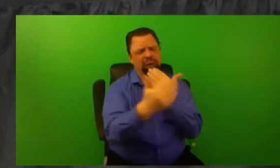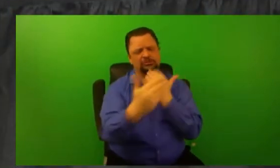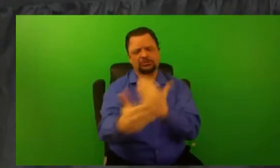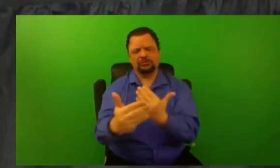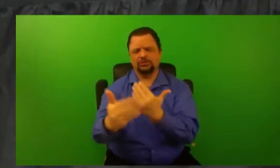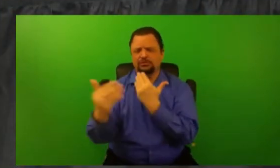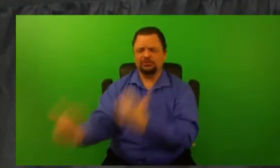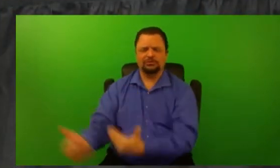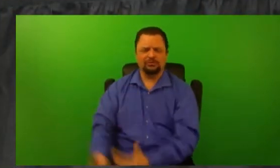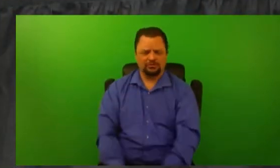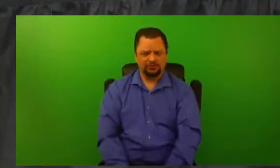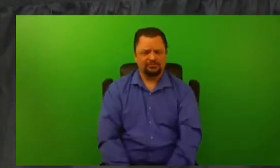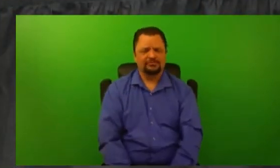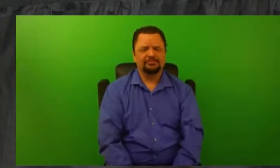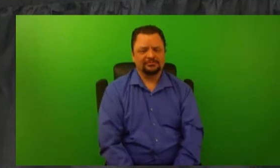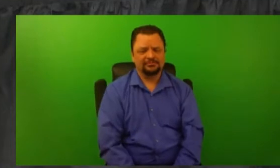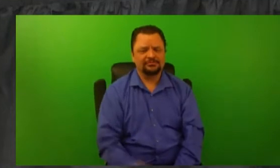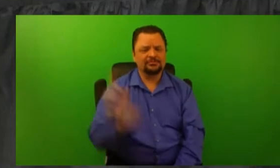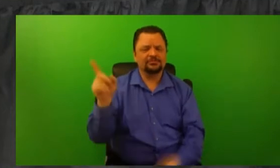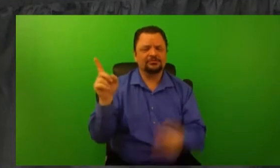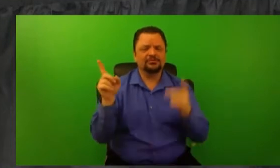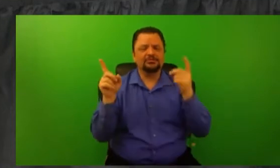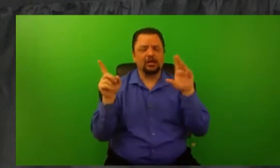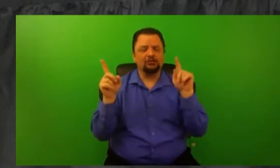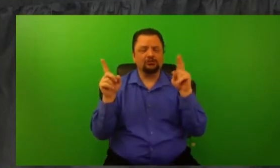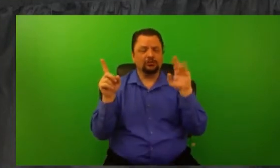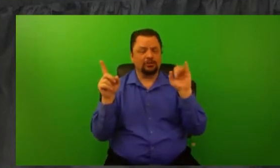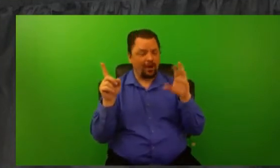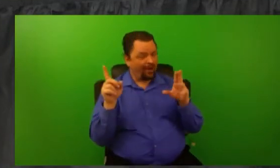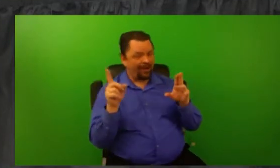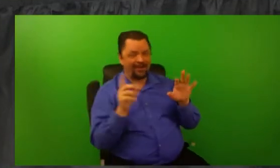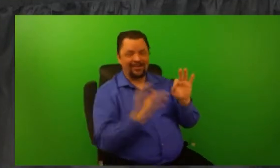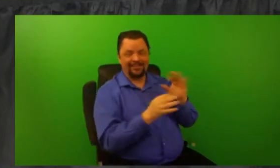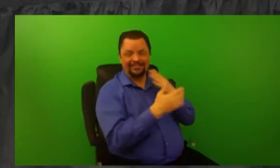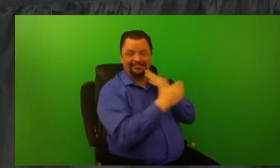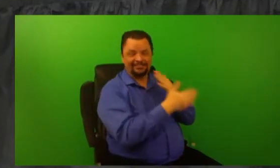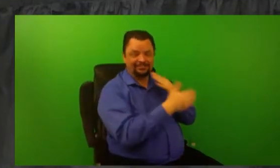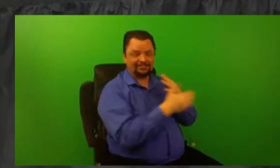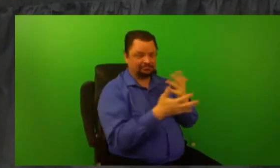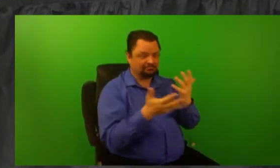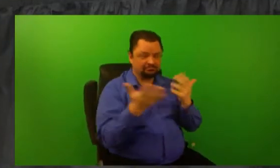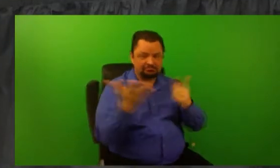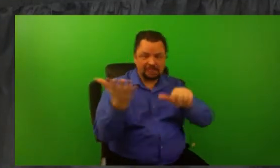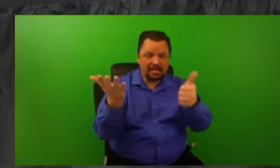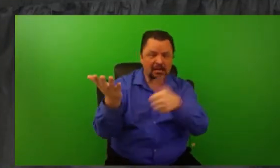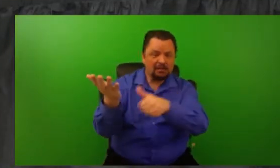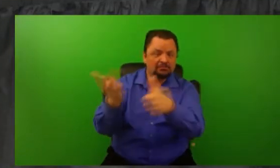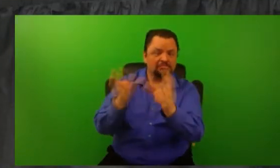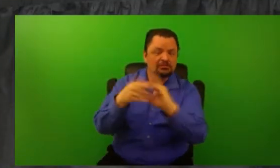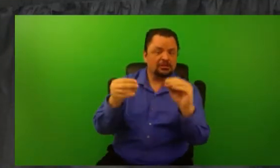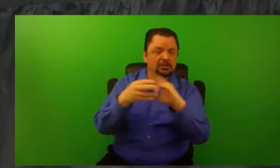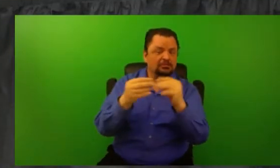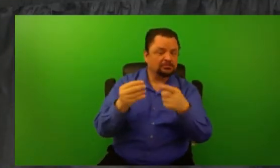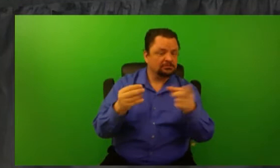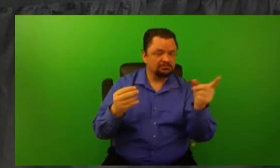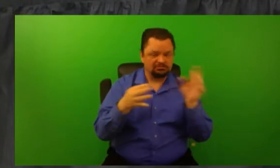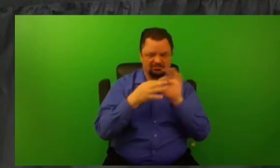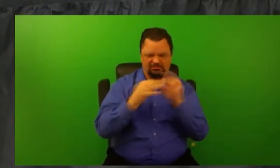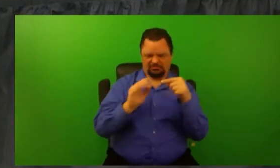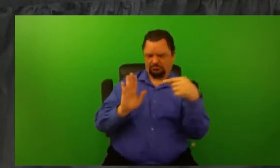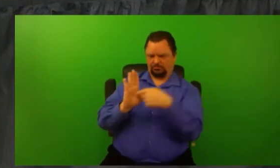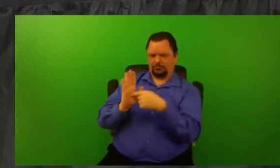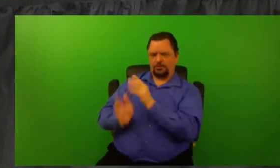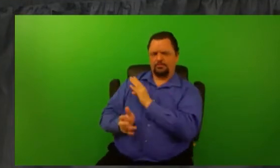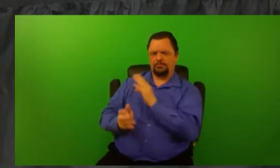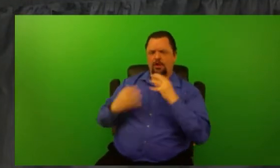Very good. Other board member comments about the Board of Health email policy? Yes, if I